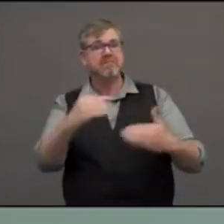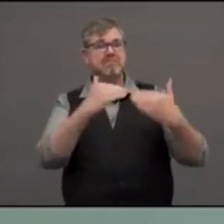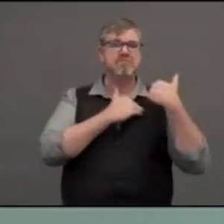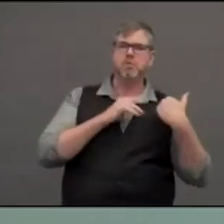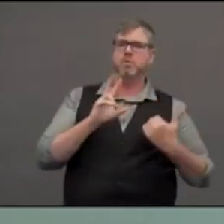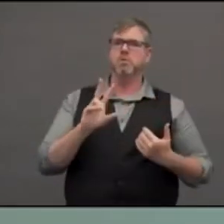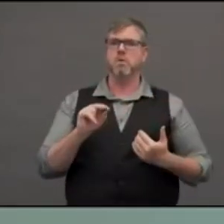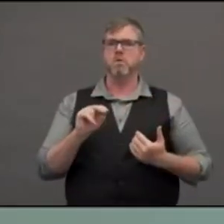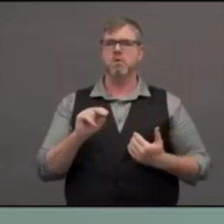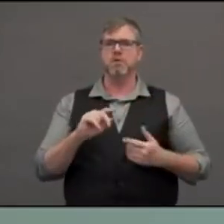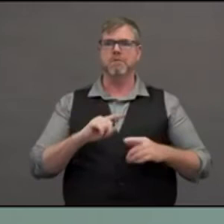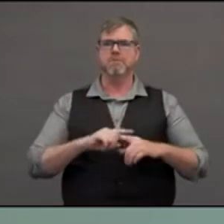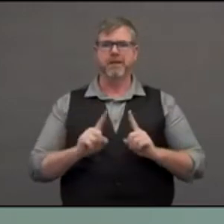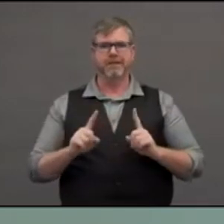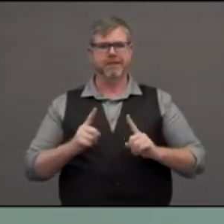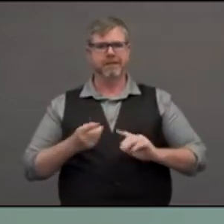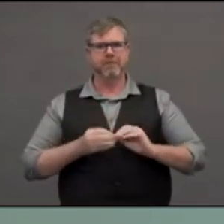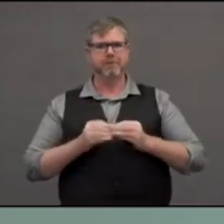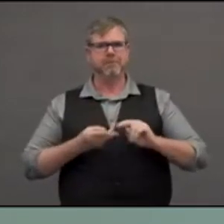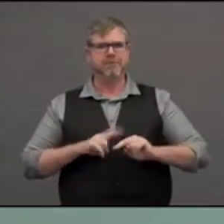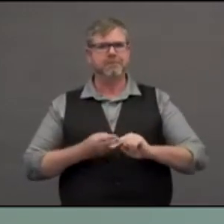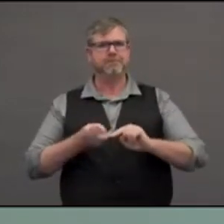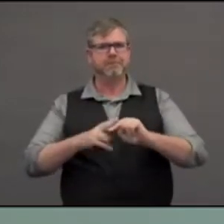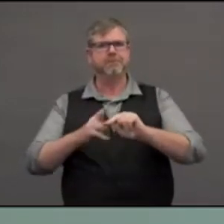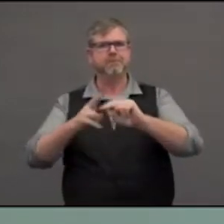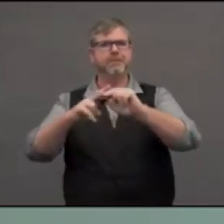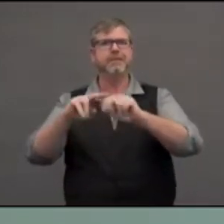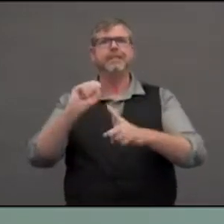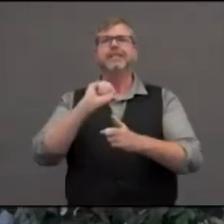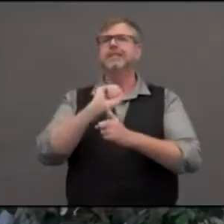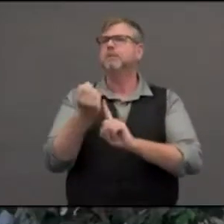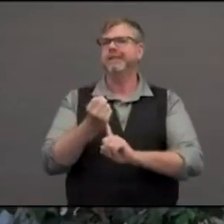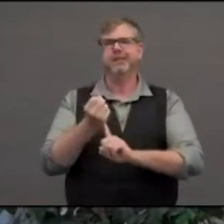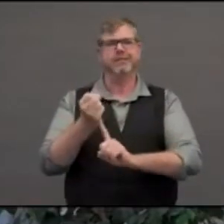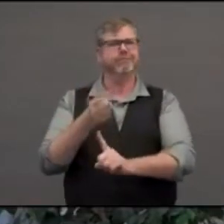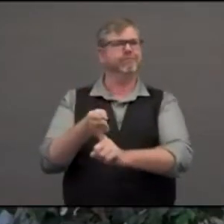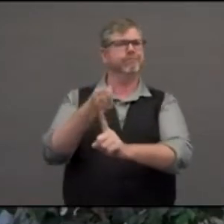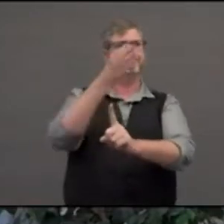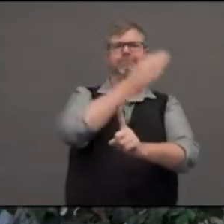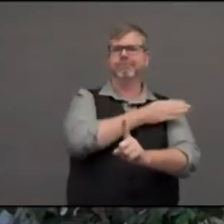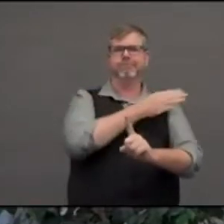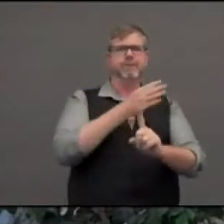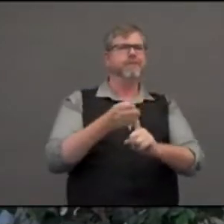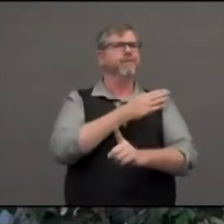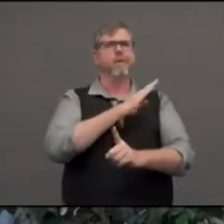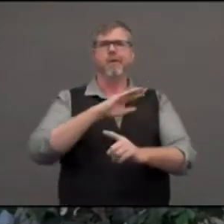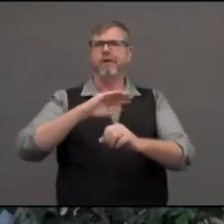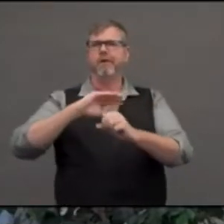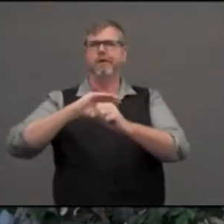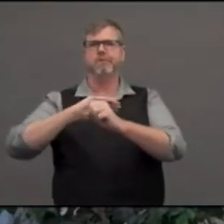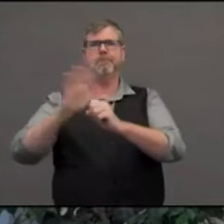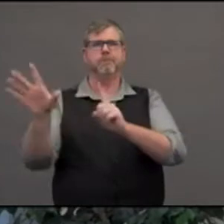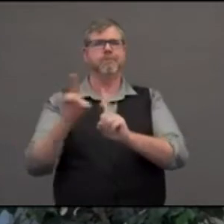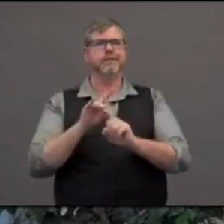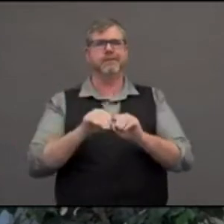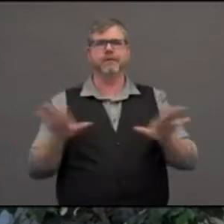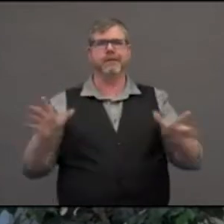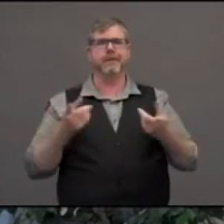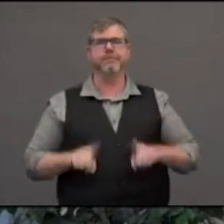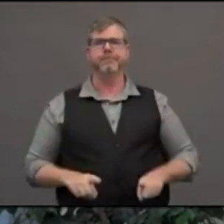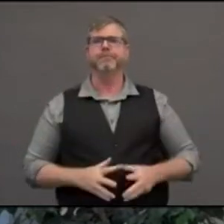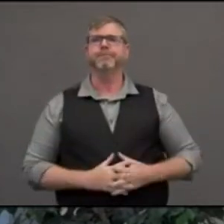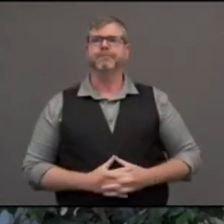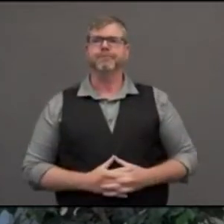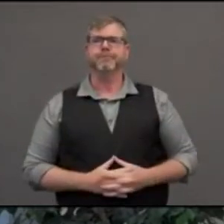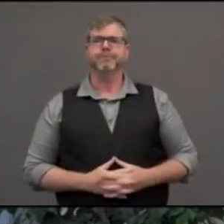building on conditions that have existed even before the pandemic. Let's look at another data set about